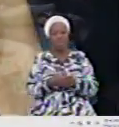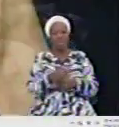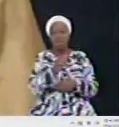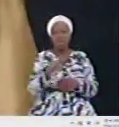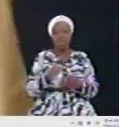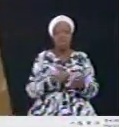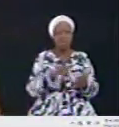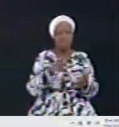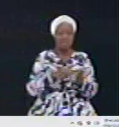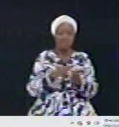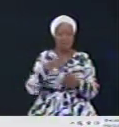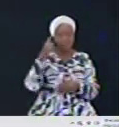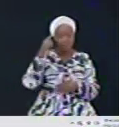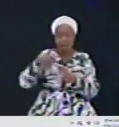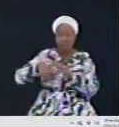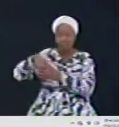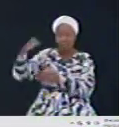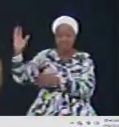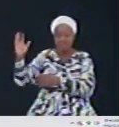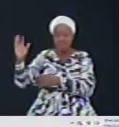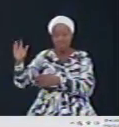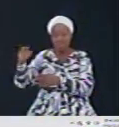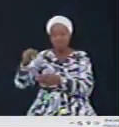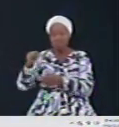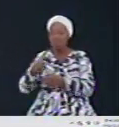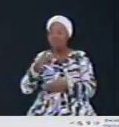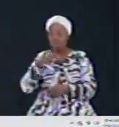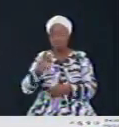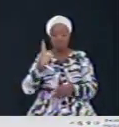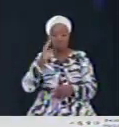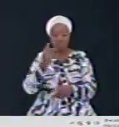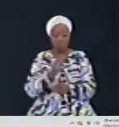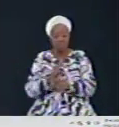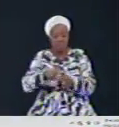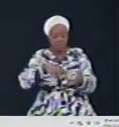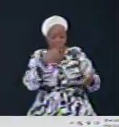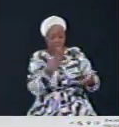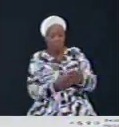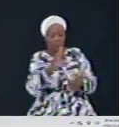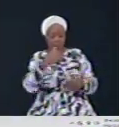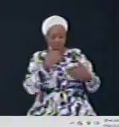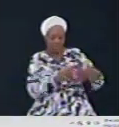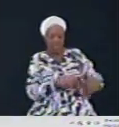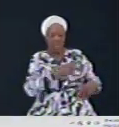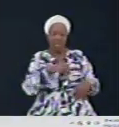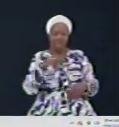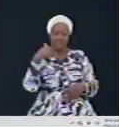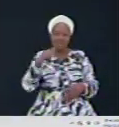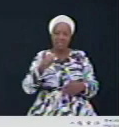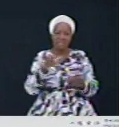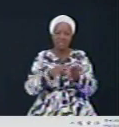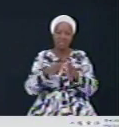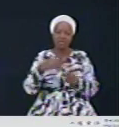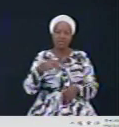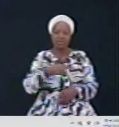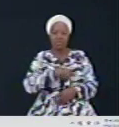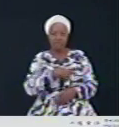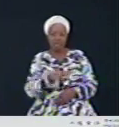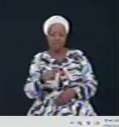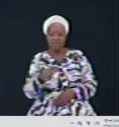of outsiders shall fall by thy side, and 10,000 of